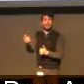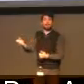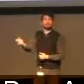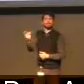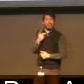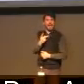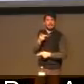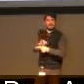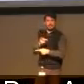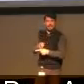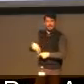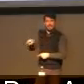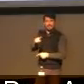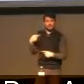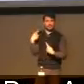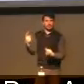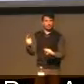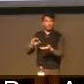system?